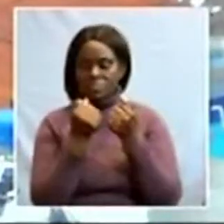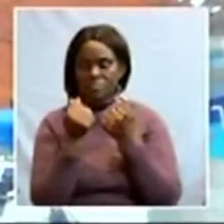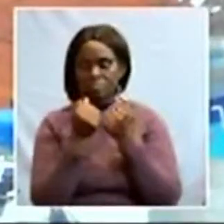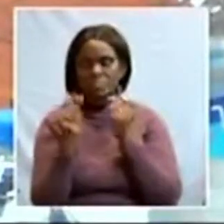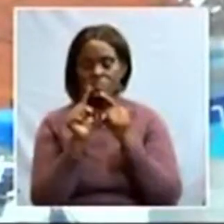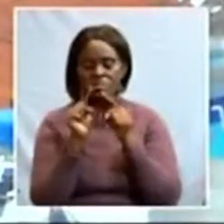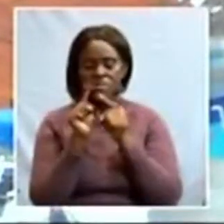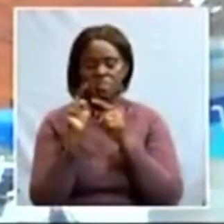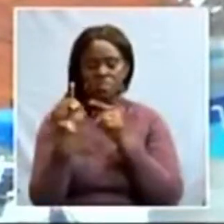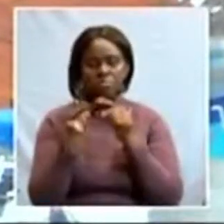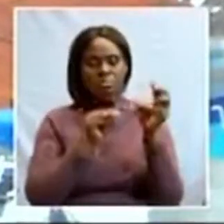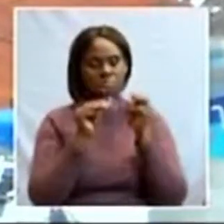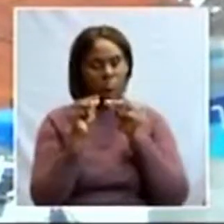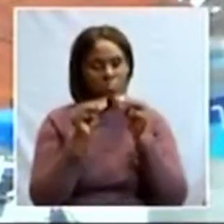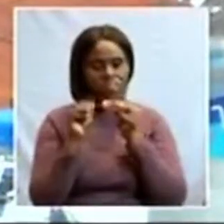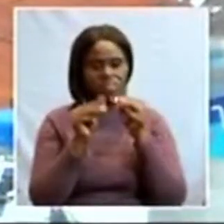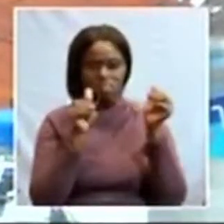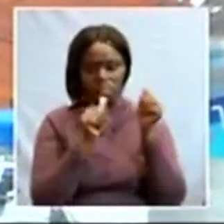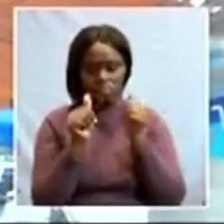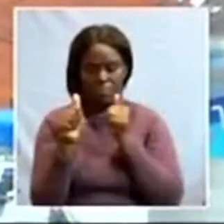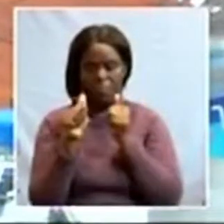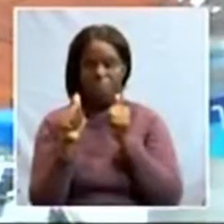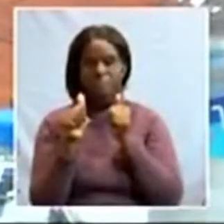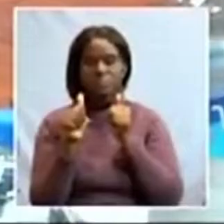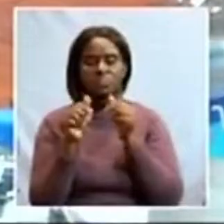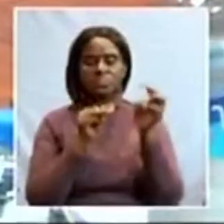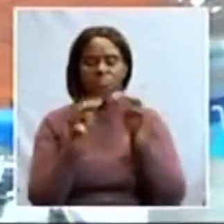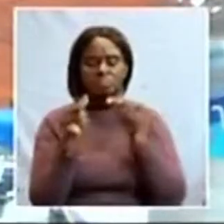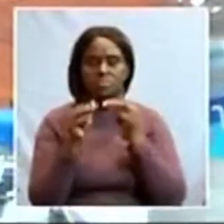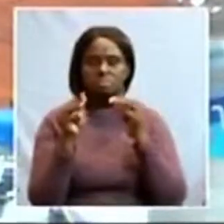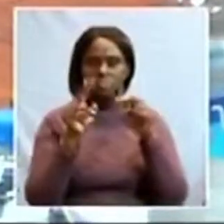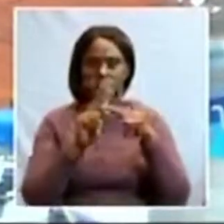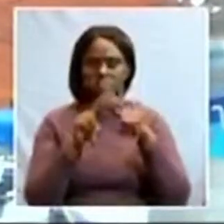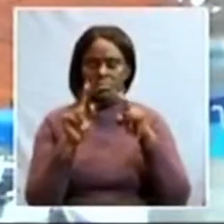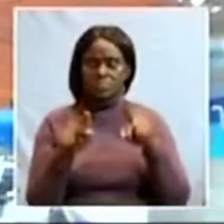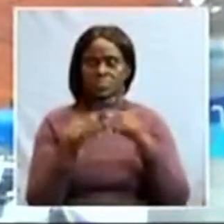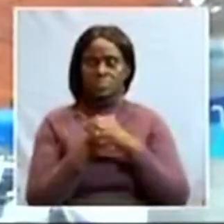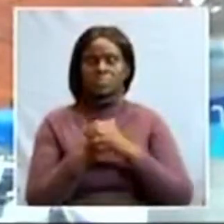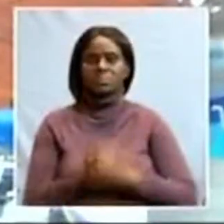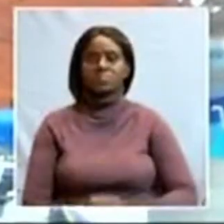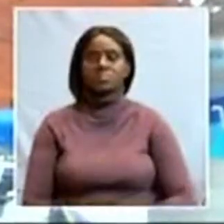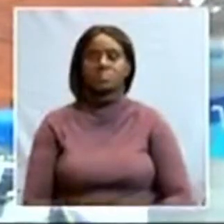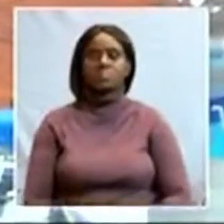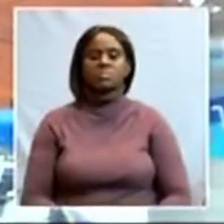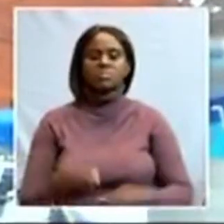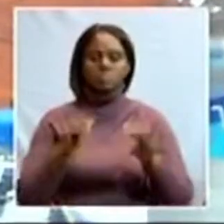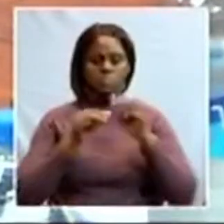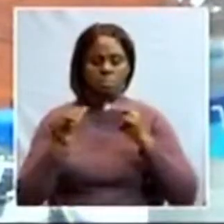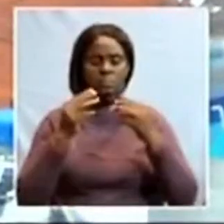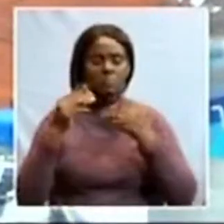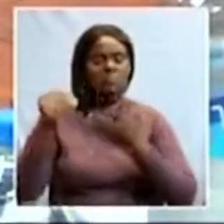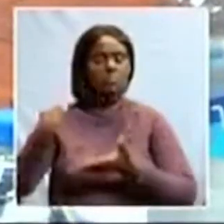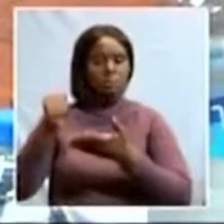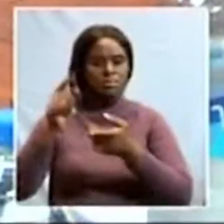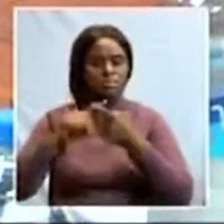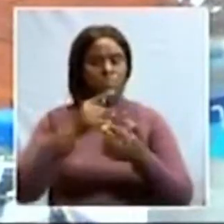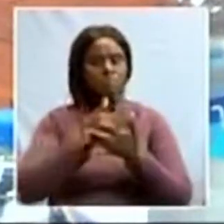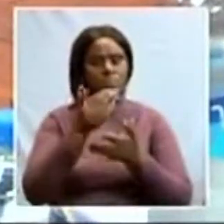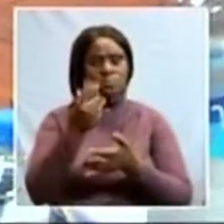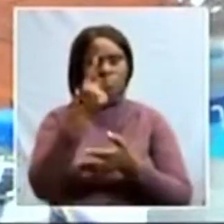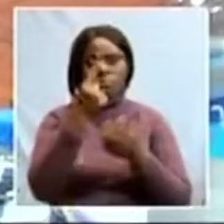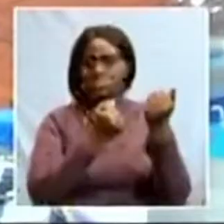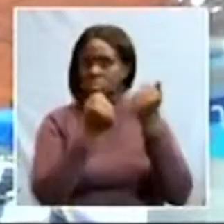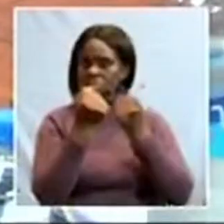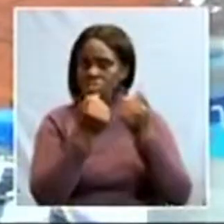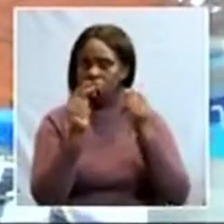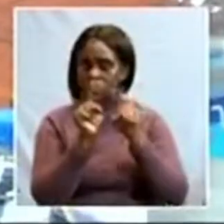The management action taken, Chair, management has budgeted to procure one utility